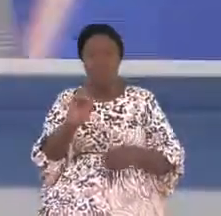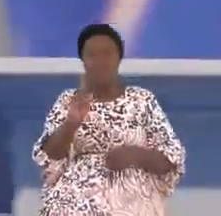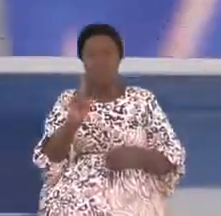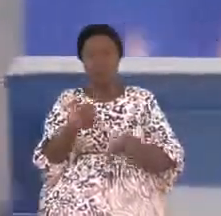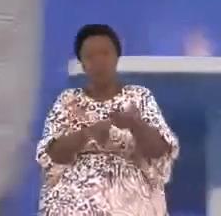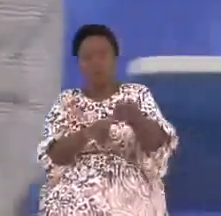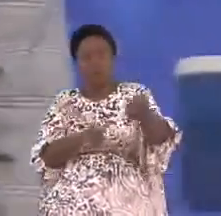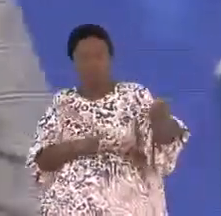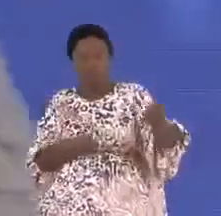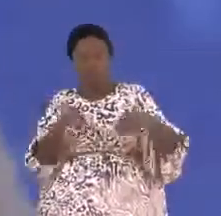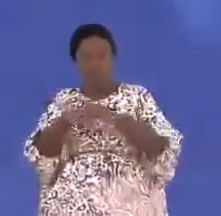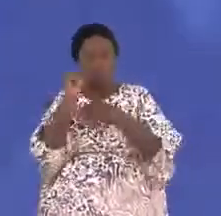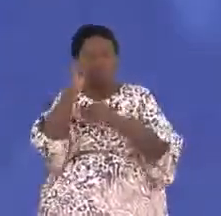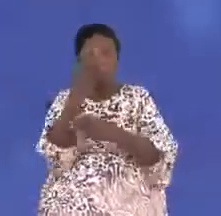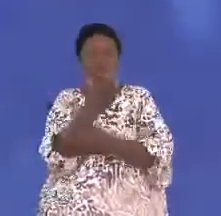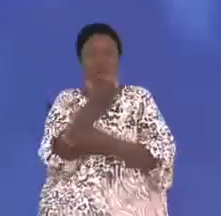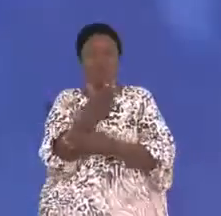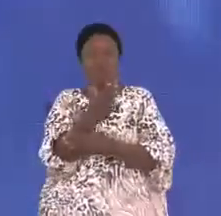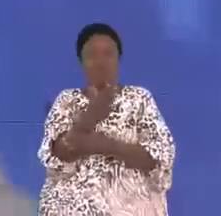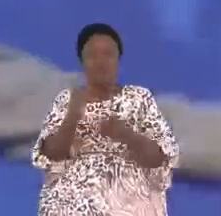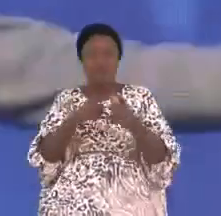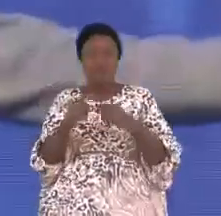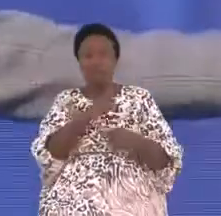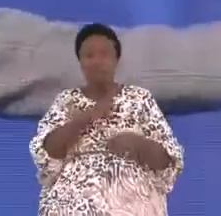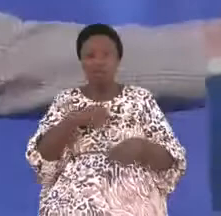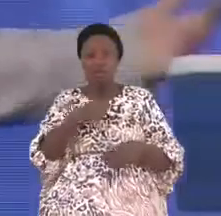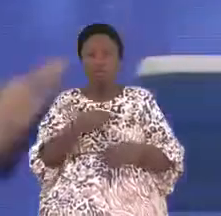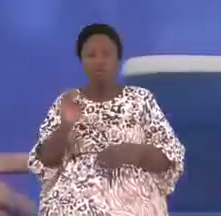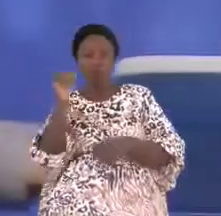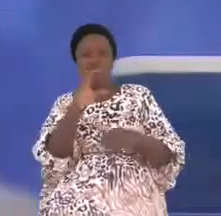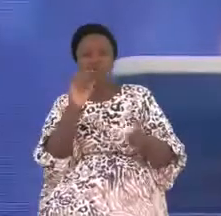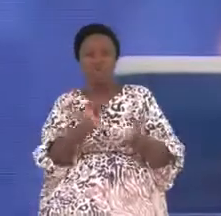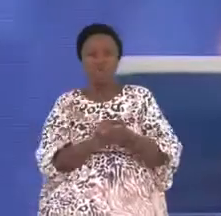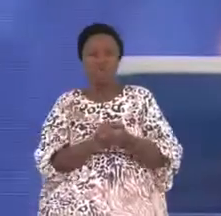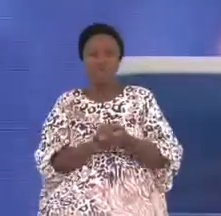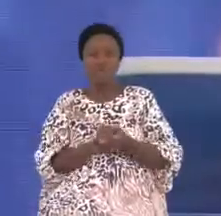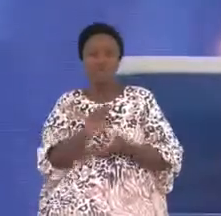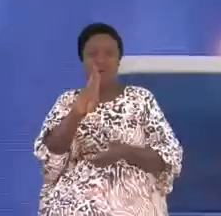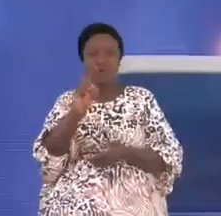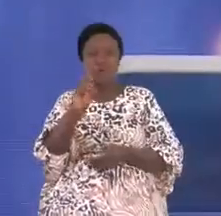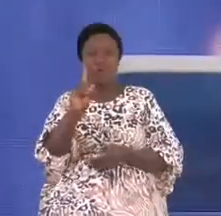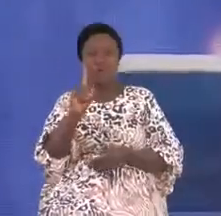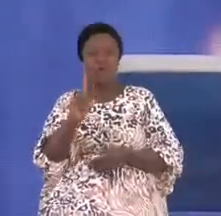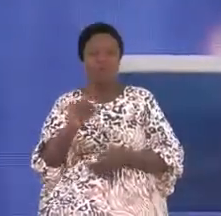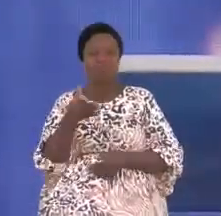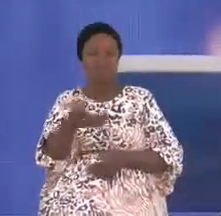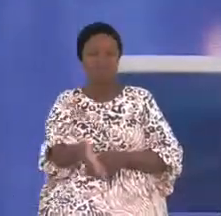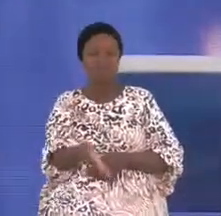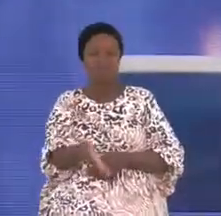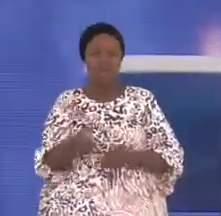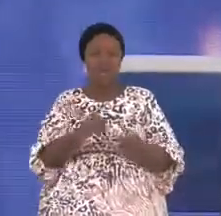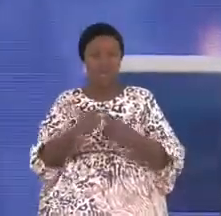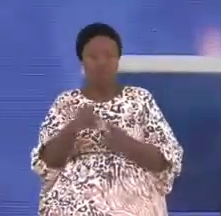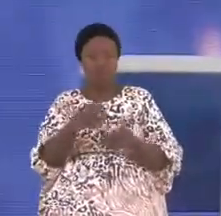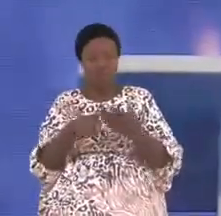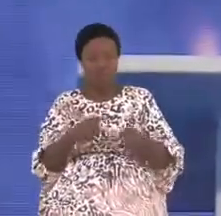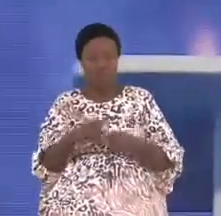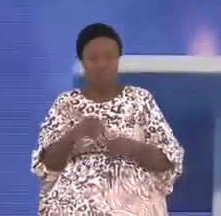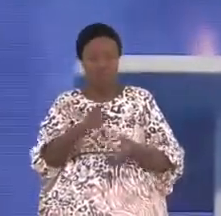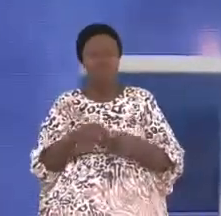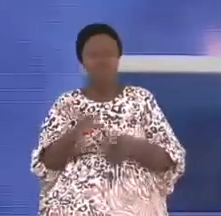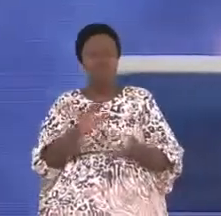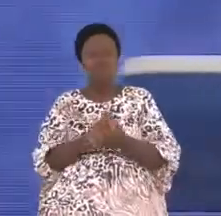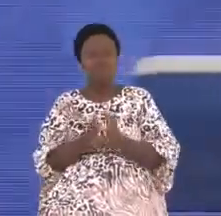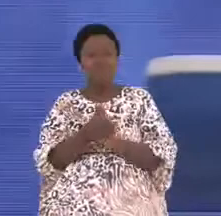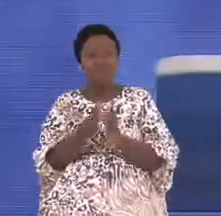said throw the road down the soul and he threw it down became a serpent so that